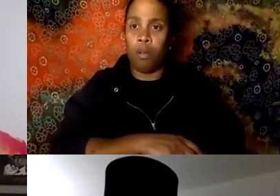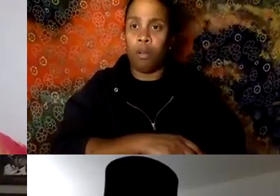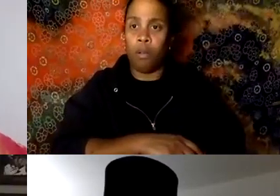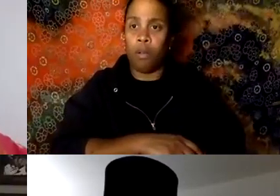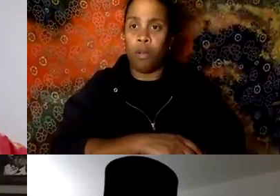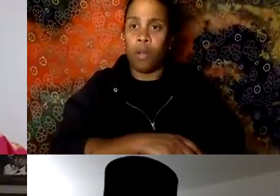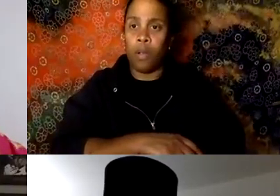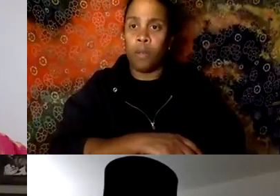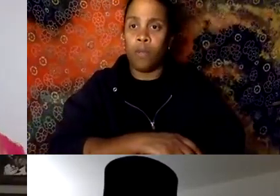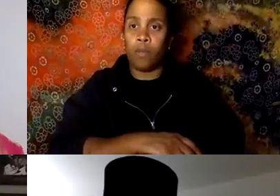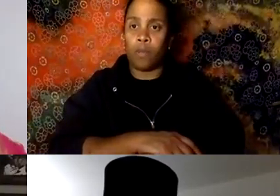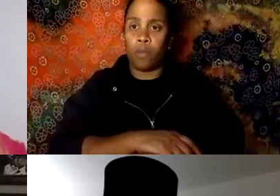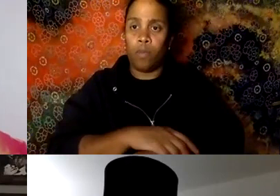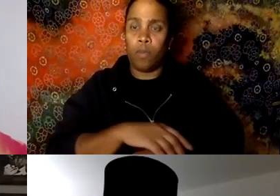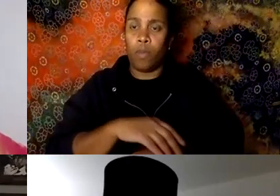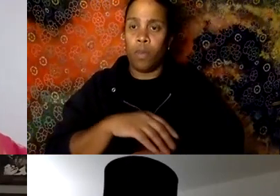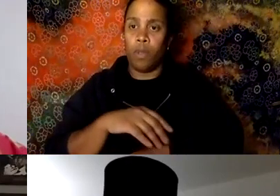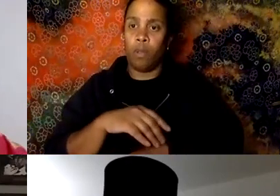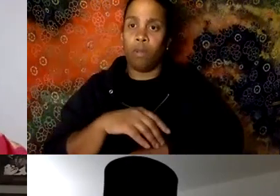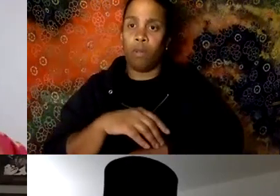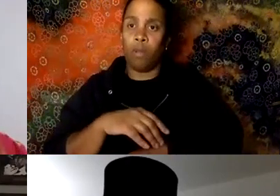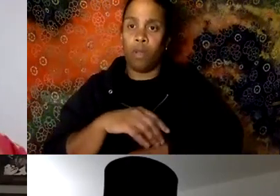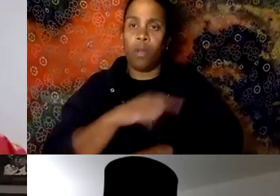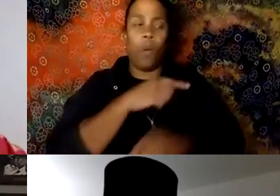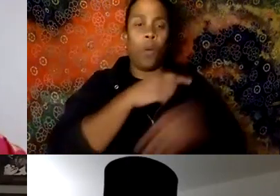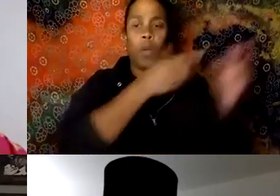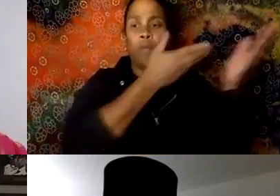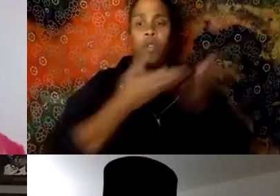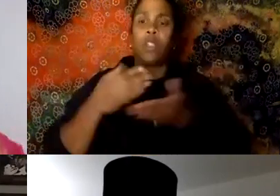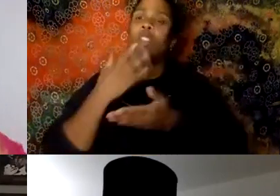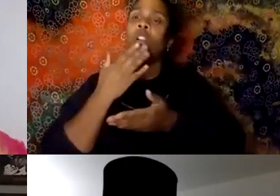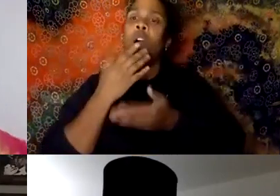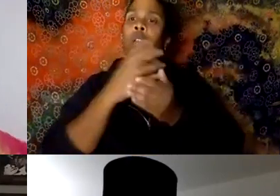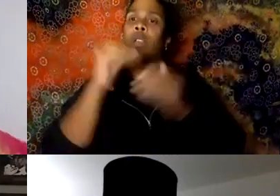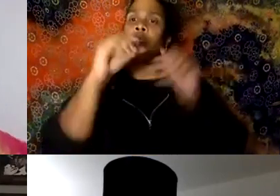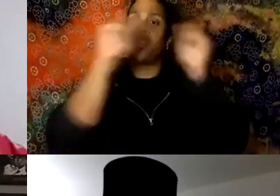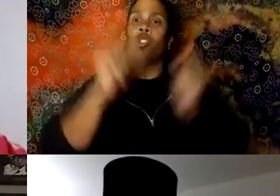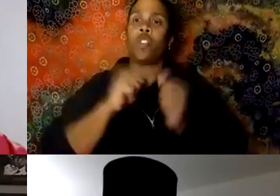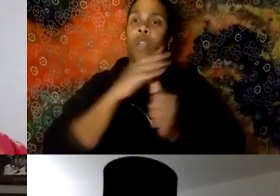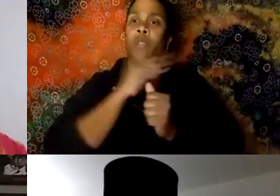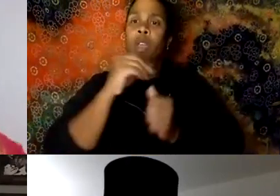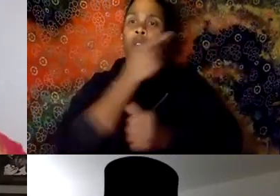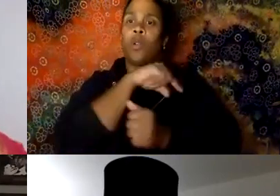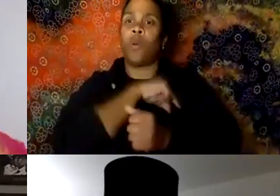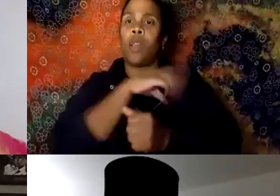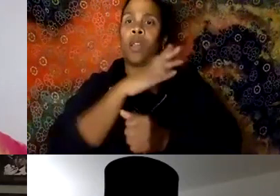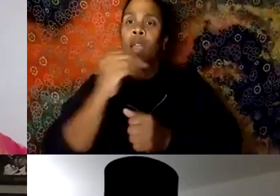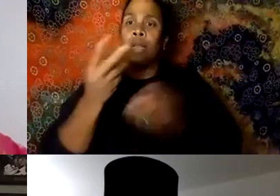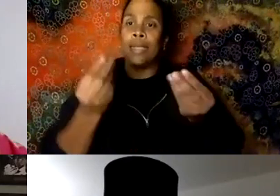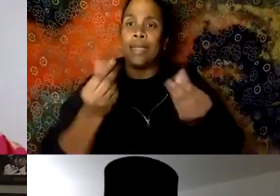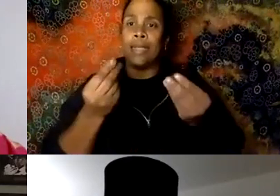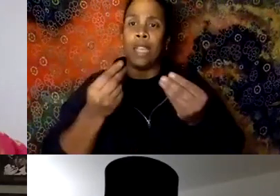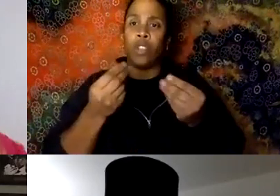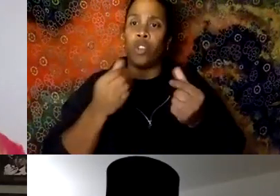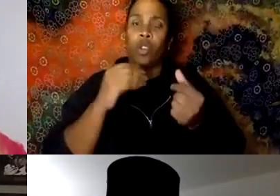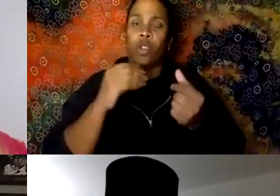the colors and the shapes, because it's the quality and texture, and it's just about whatever the person needs for